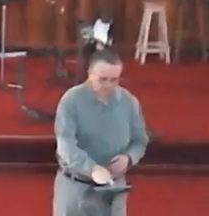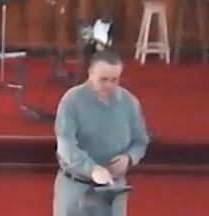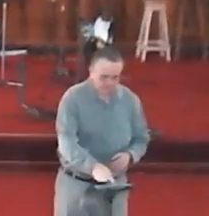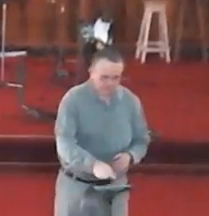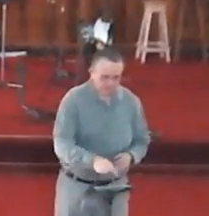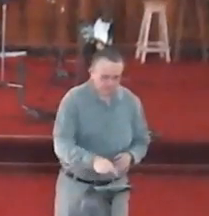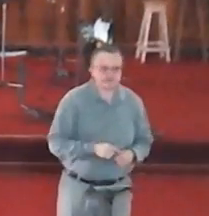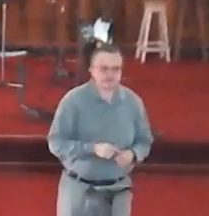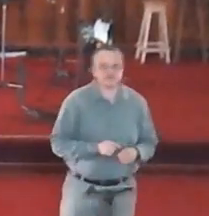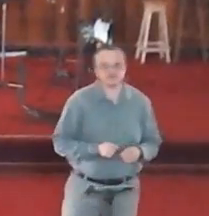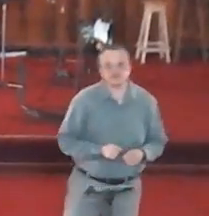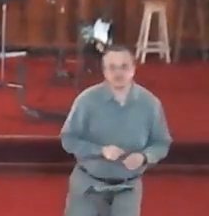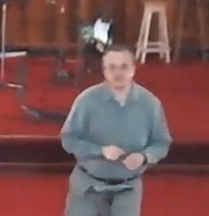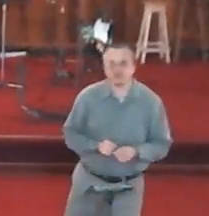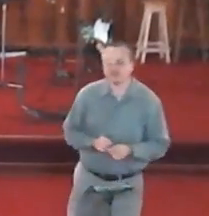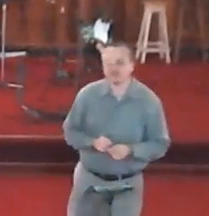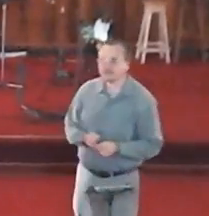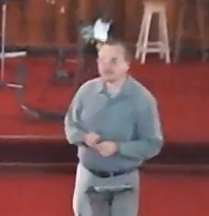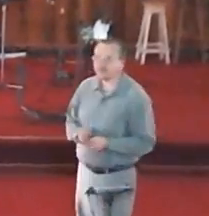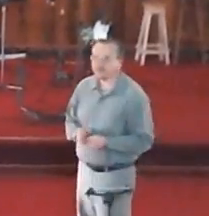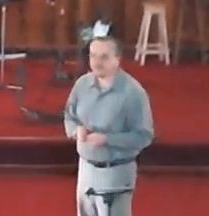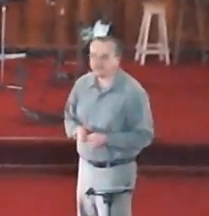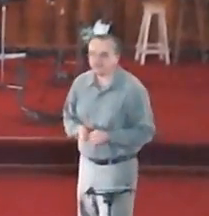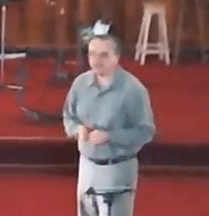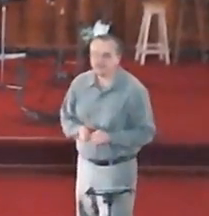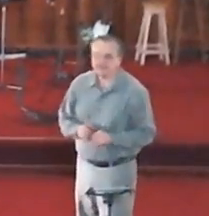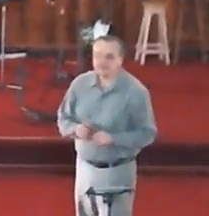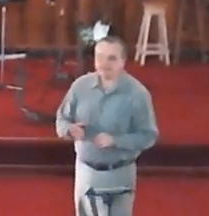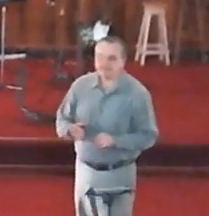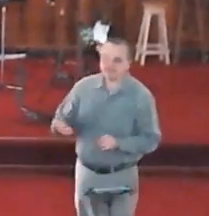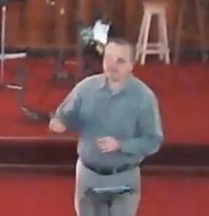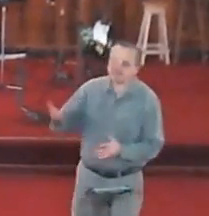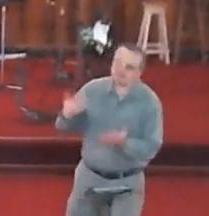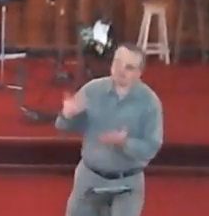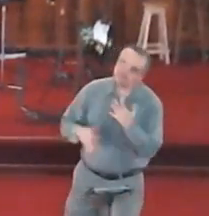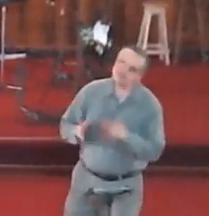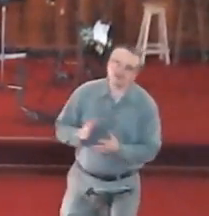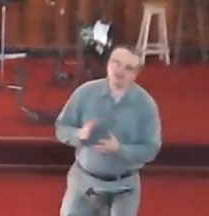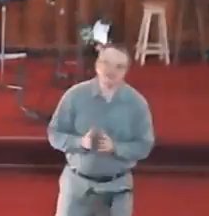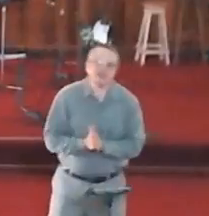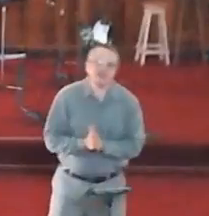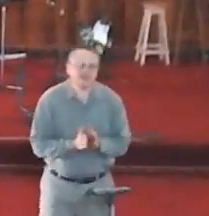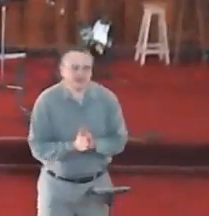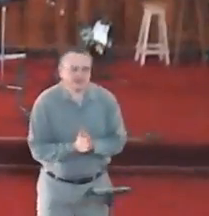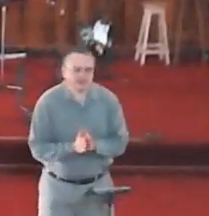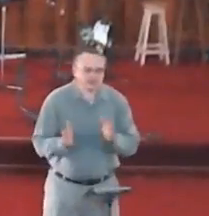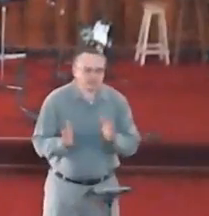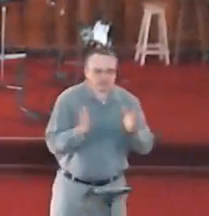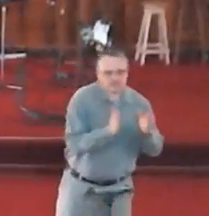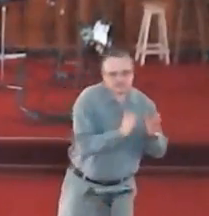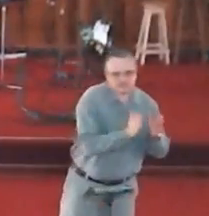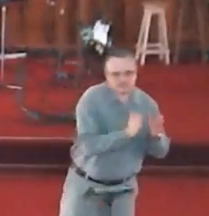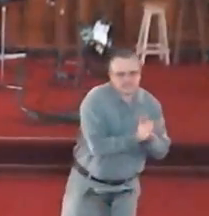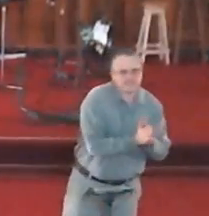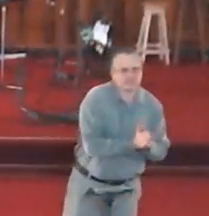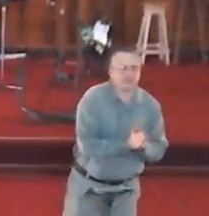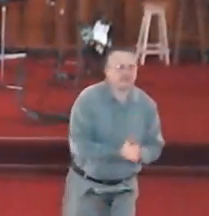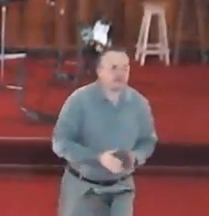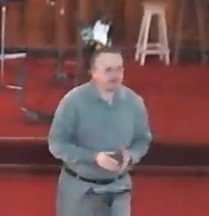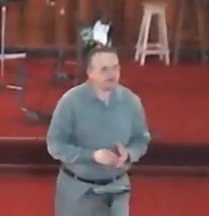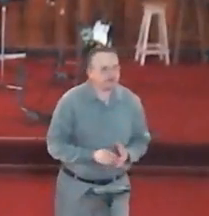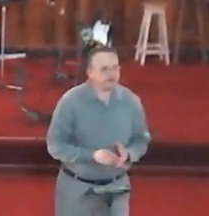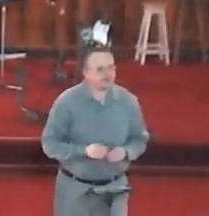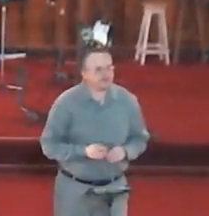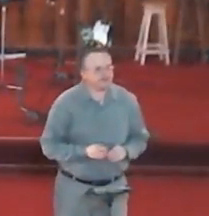Lord, here I am. Cleanse, sanctify my lips. También otro fin de